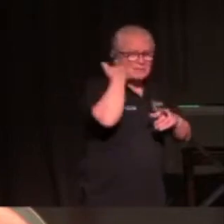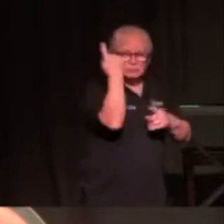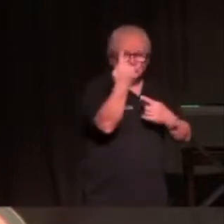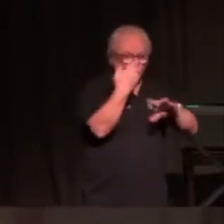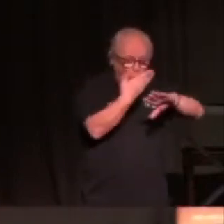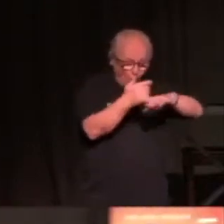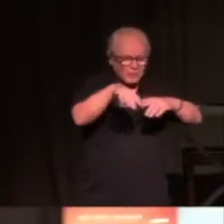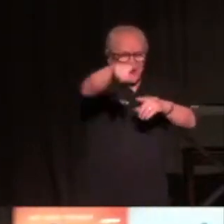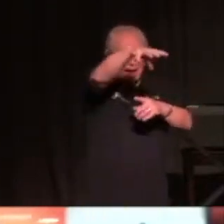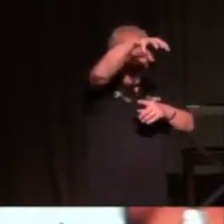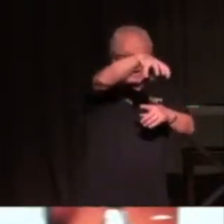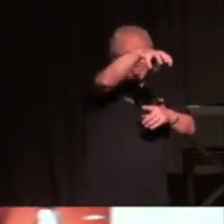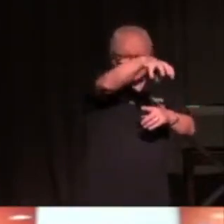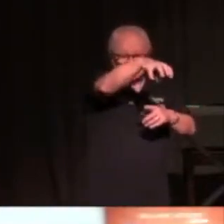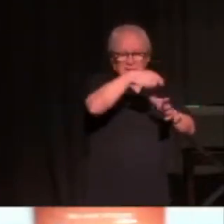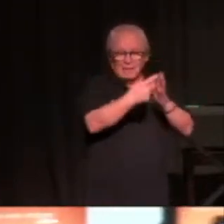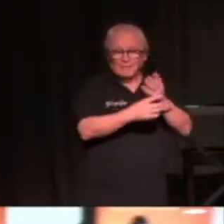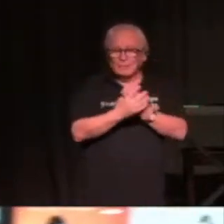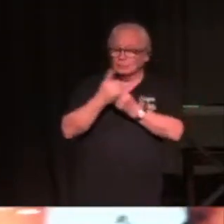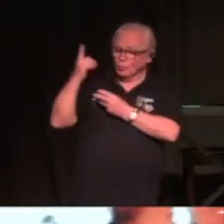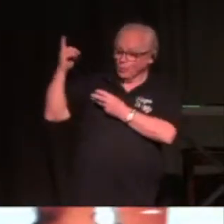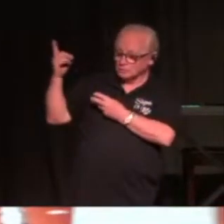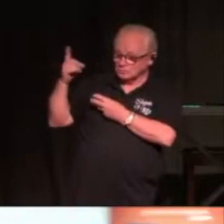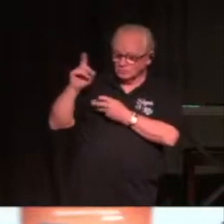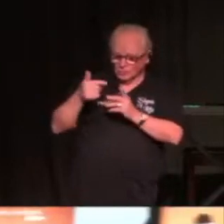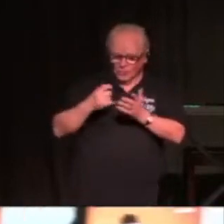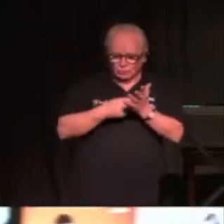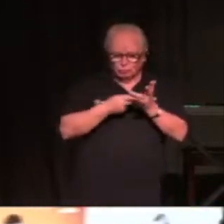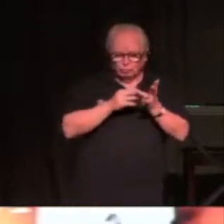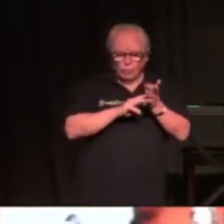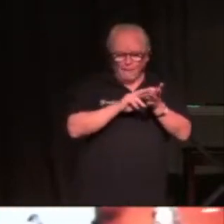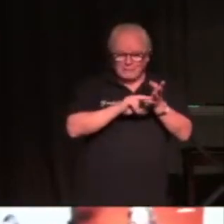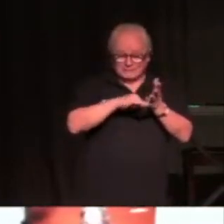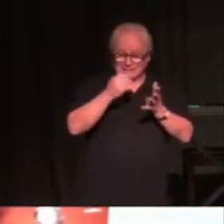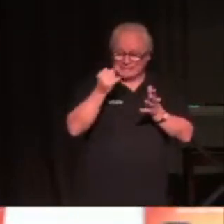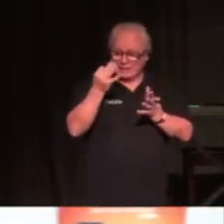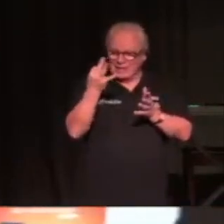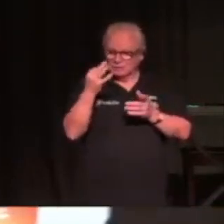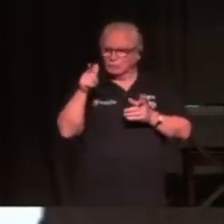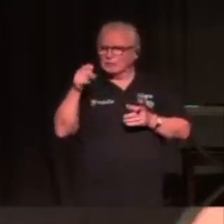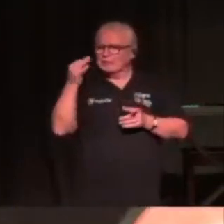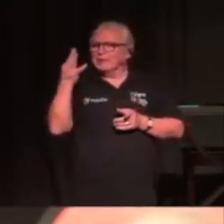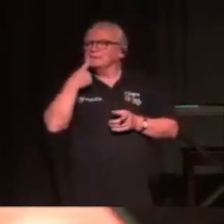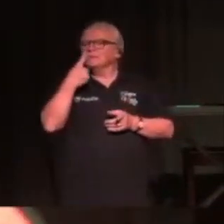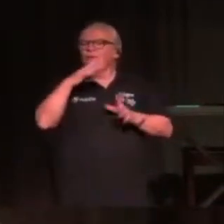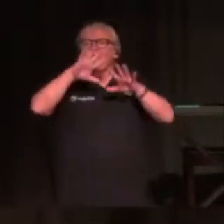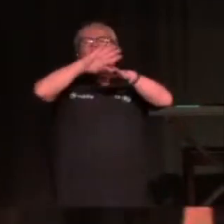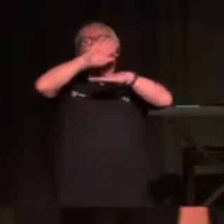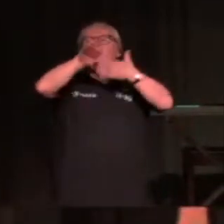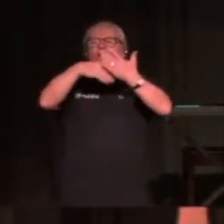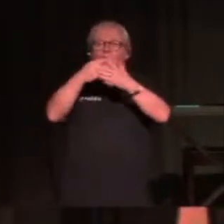And so we recognize Romans 8:28, which says, all things work together for good.